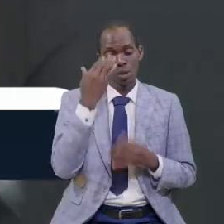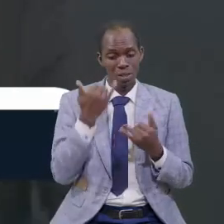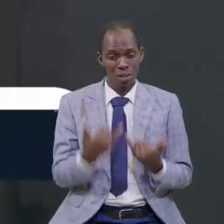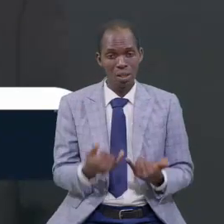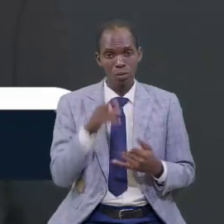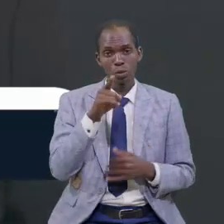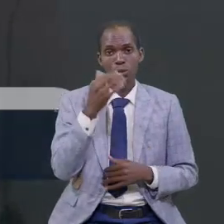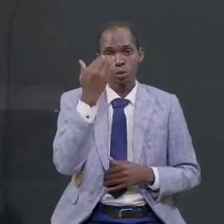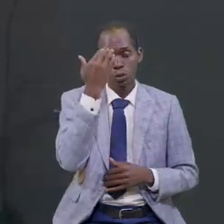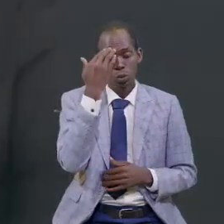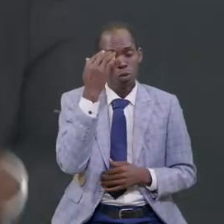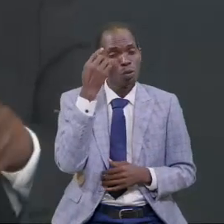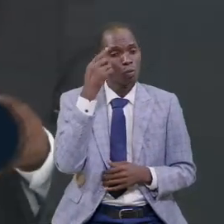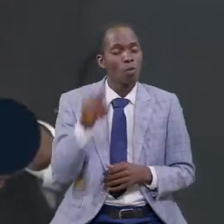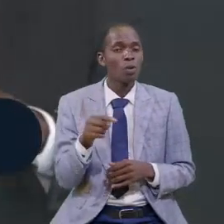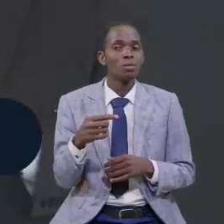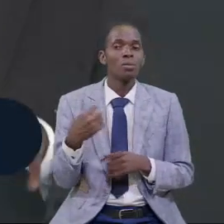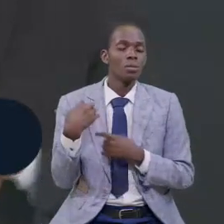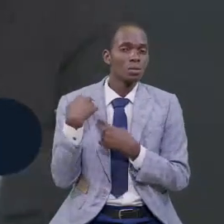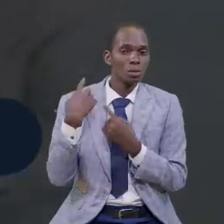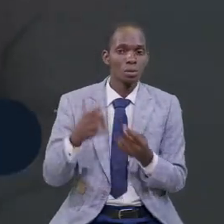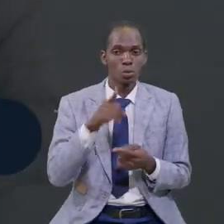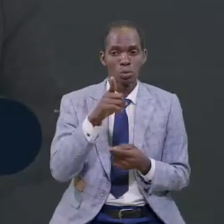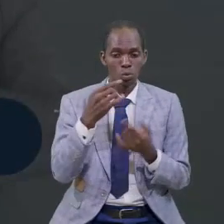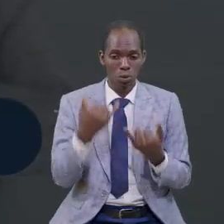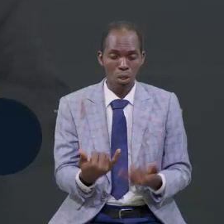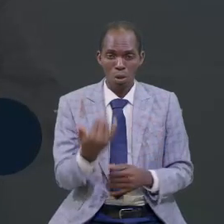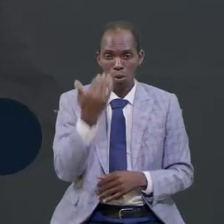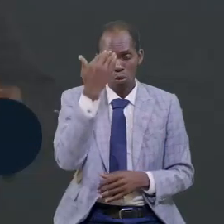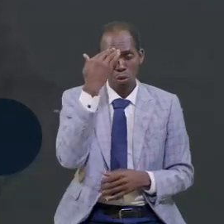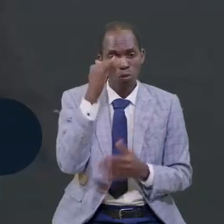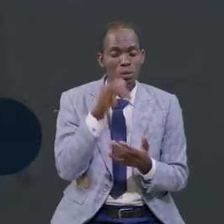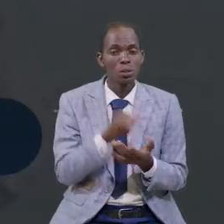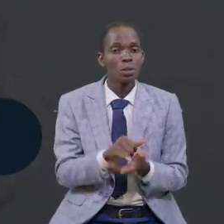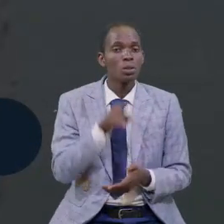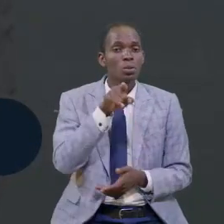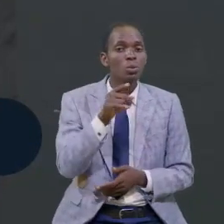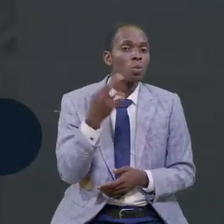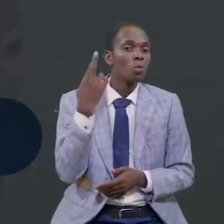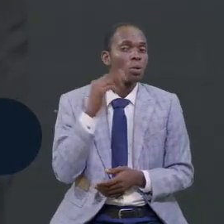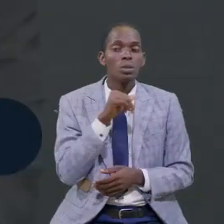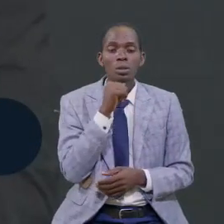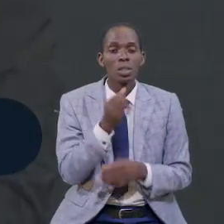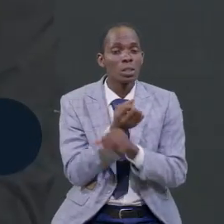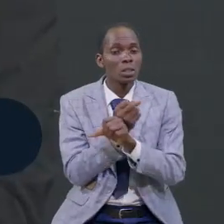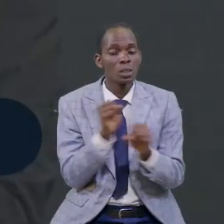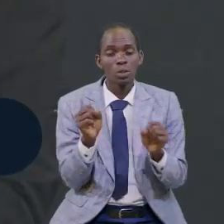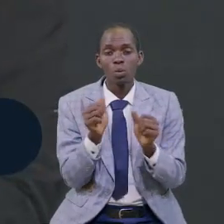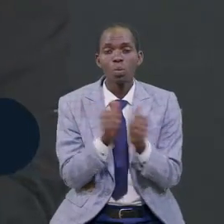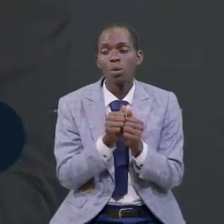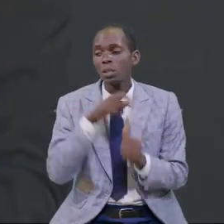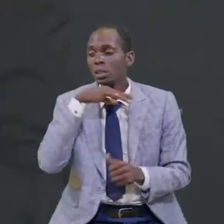as much as you know, that ye were not redeemed with corruptible things as